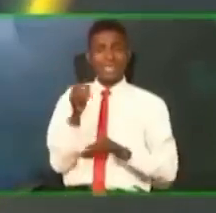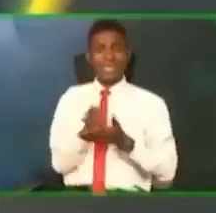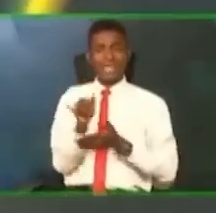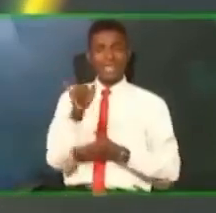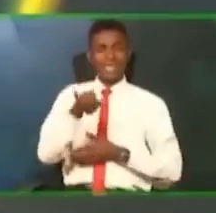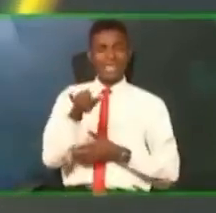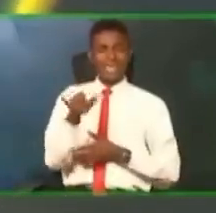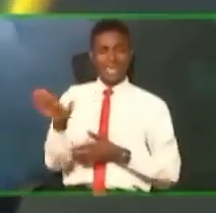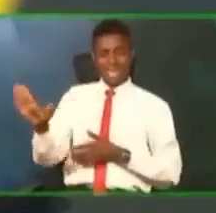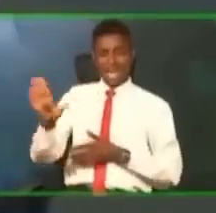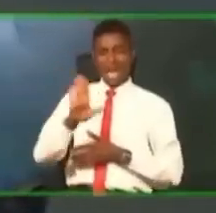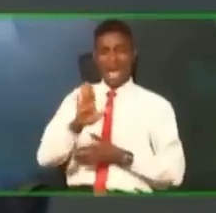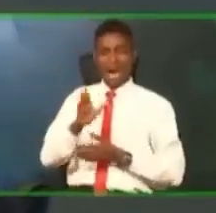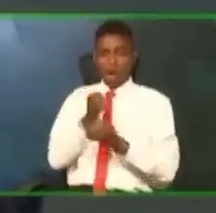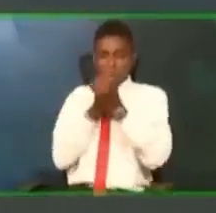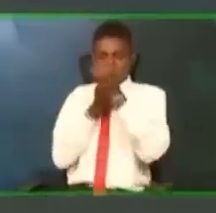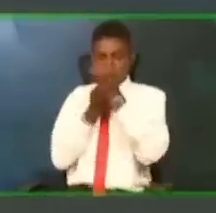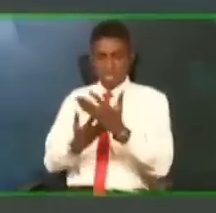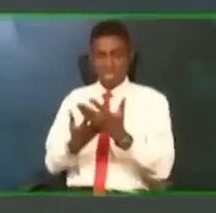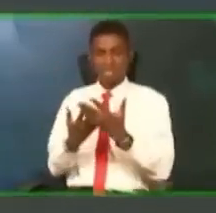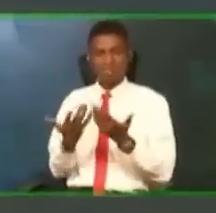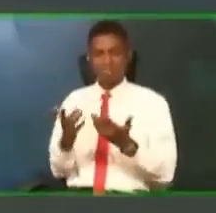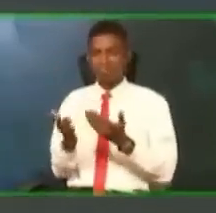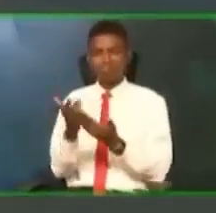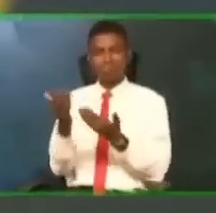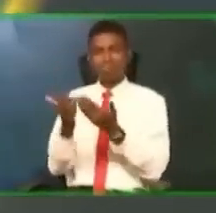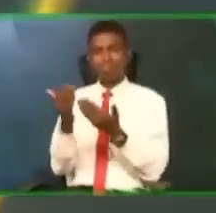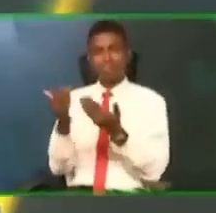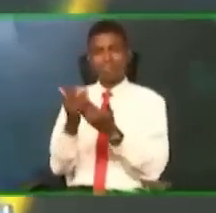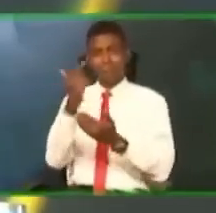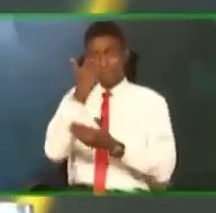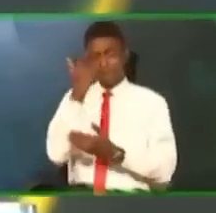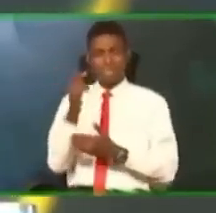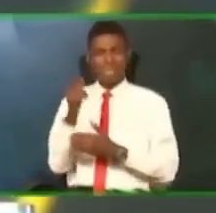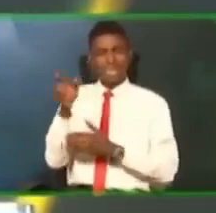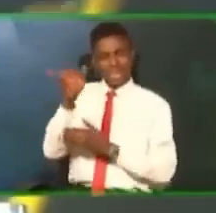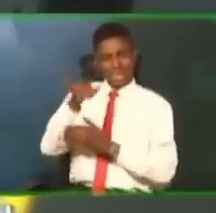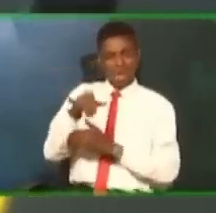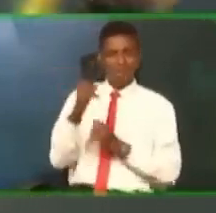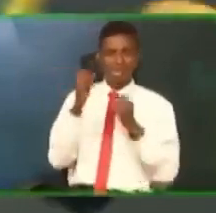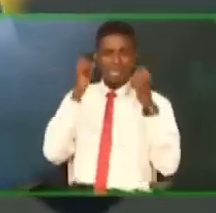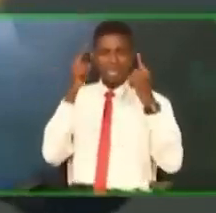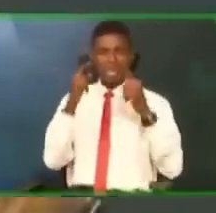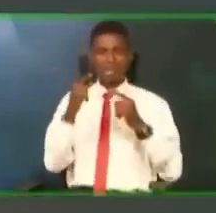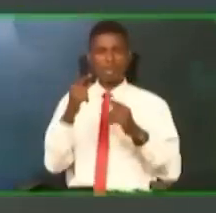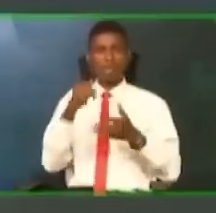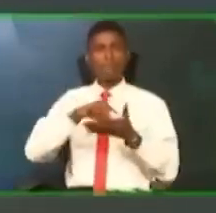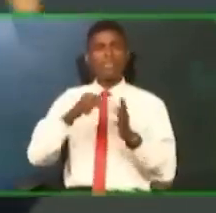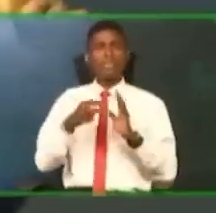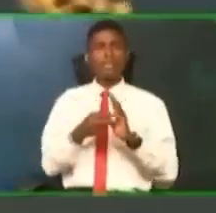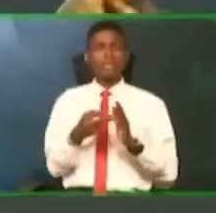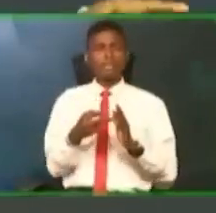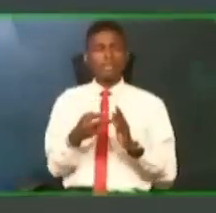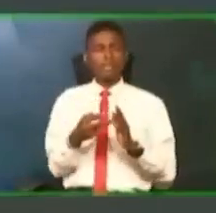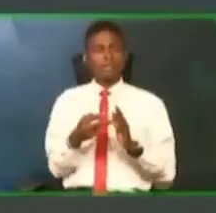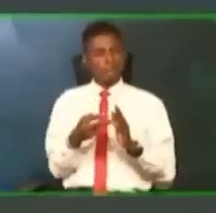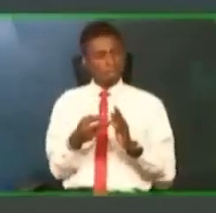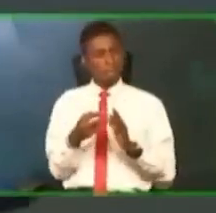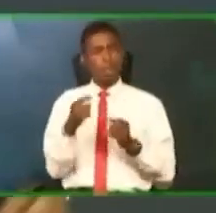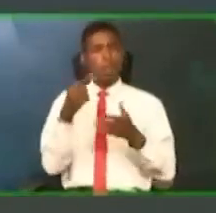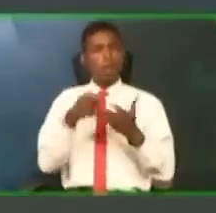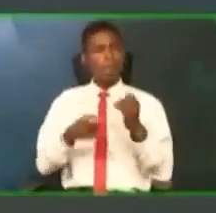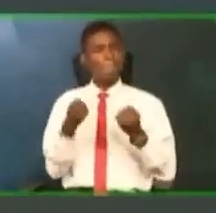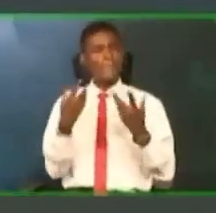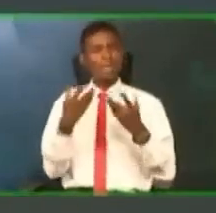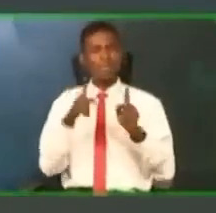obedience was almost effortless because their understanding was fruitful. That means what many, the laxity in obedience